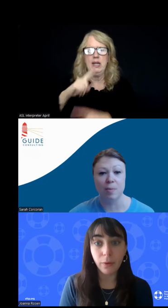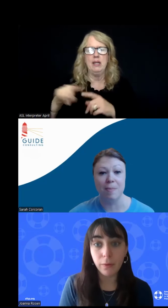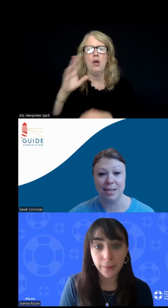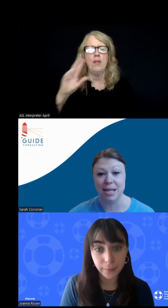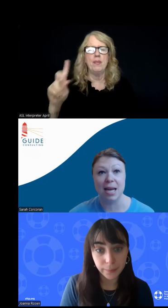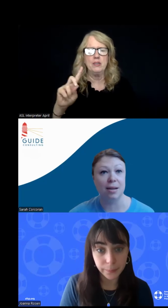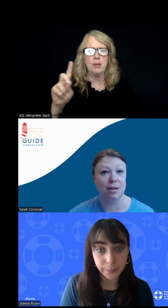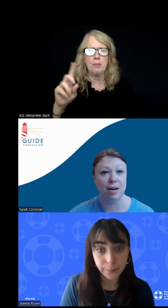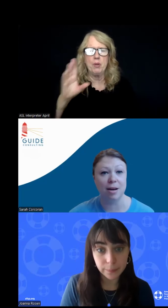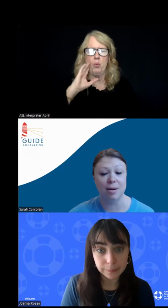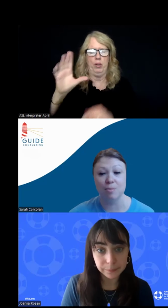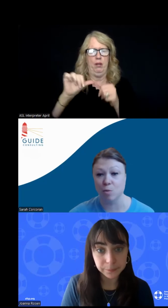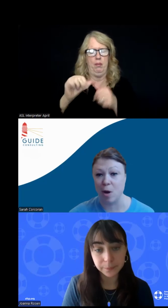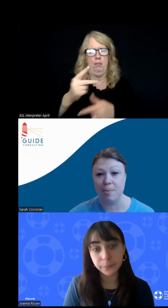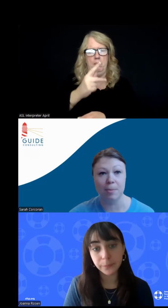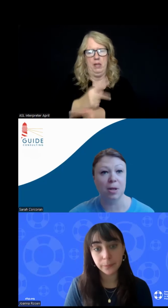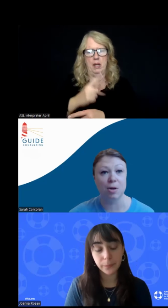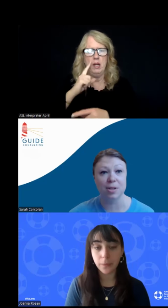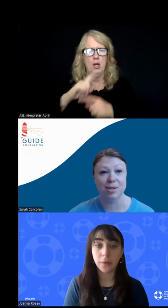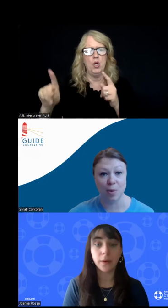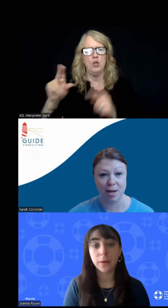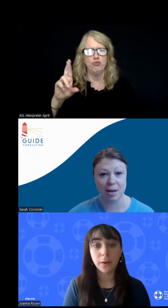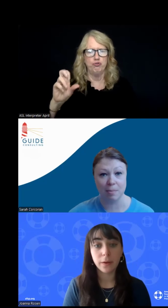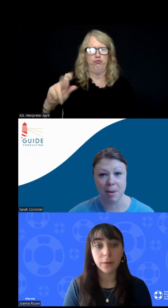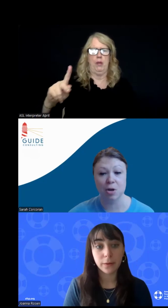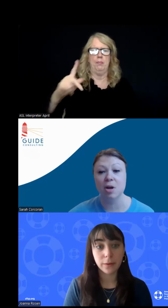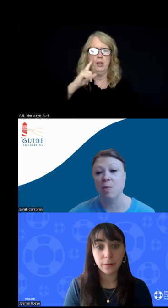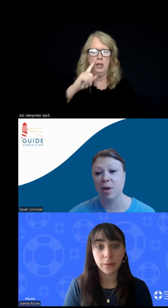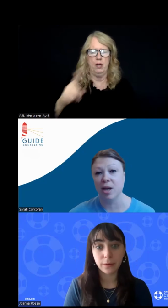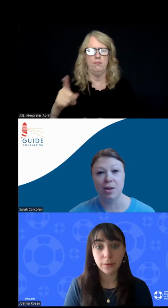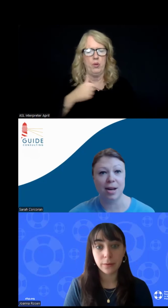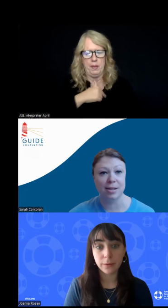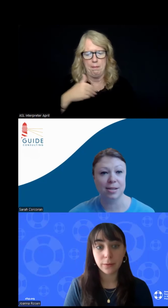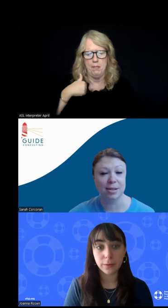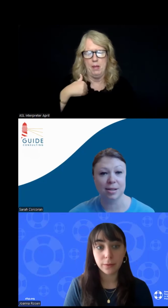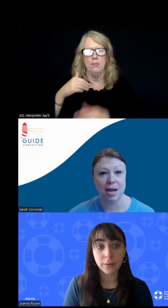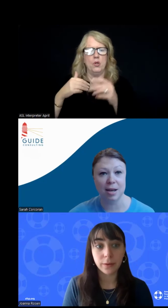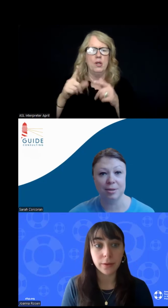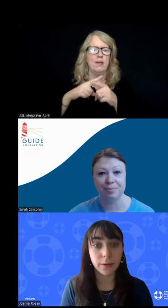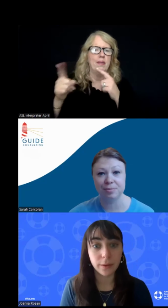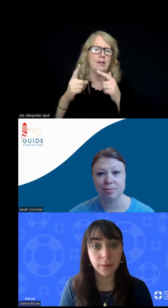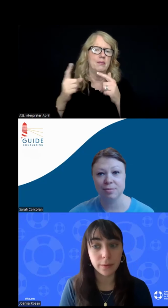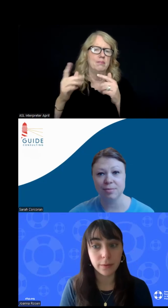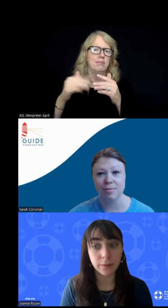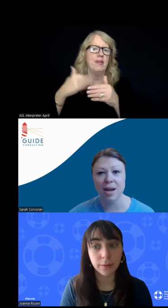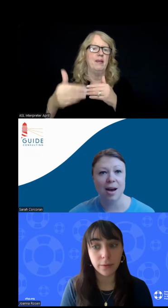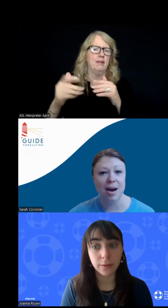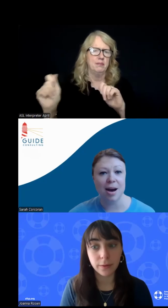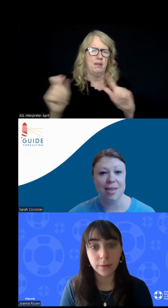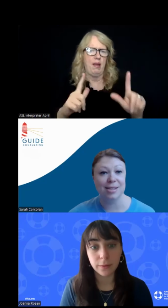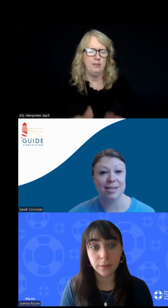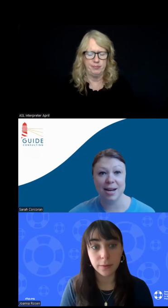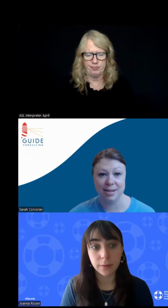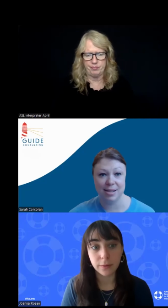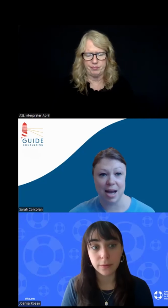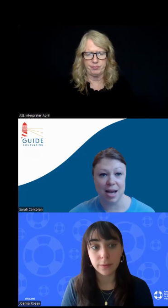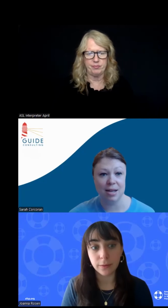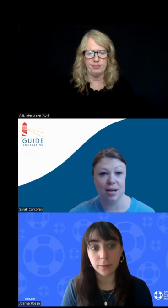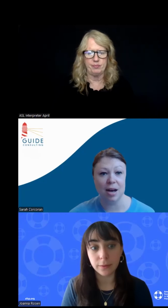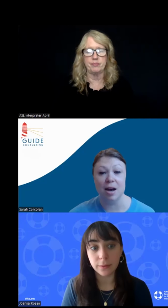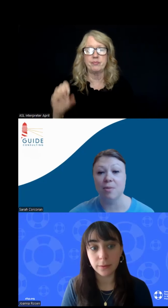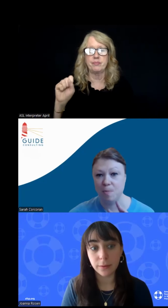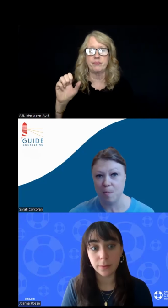will maintain Rep. Pallone as the ranking member. We can go to the next slide. On the Senate